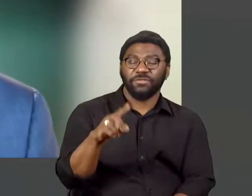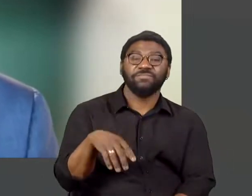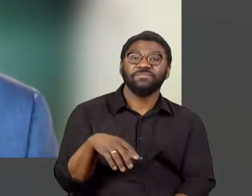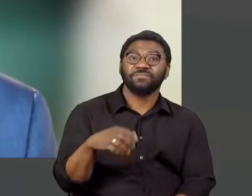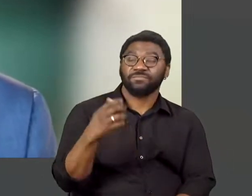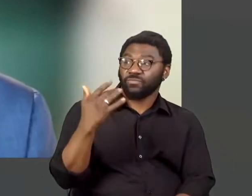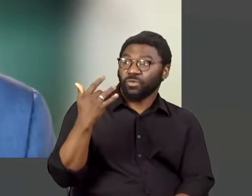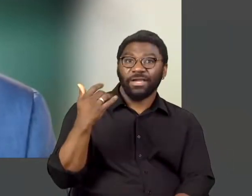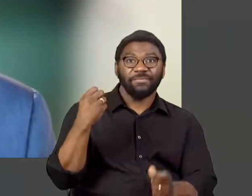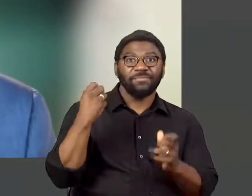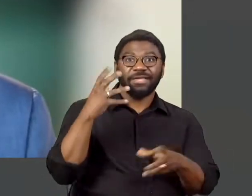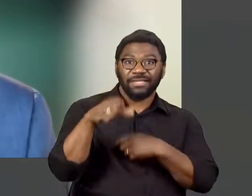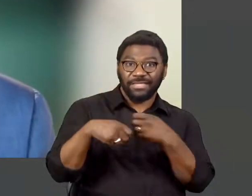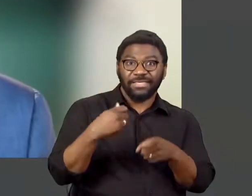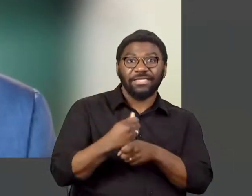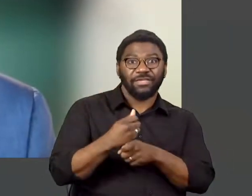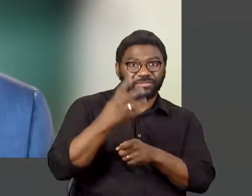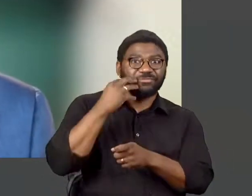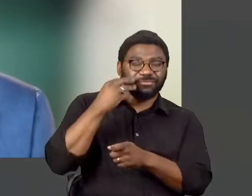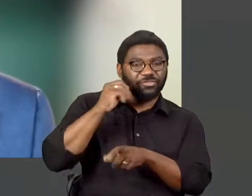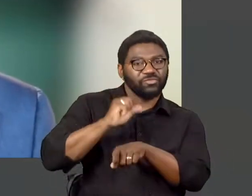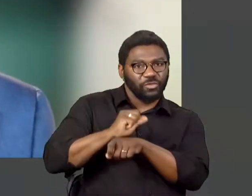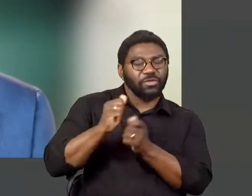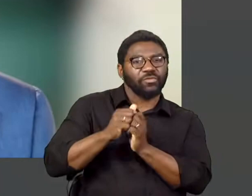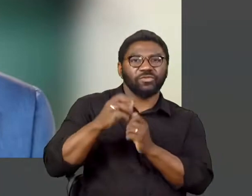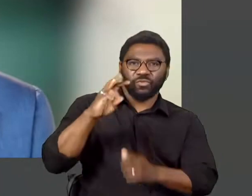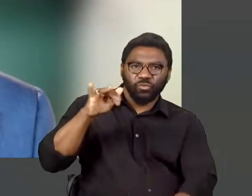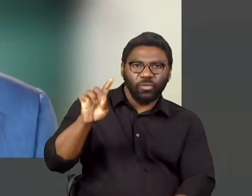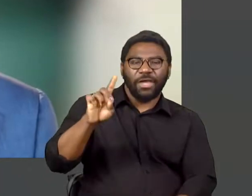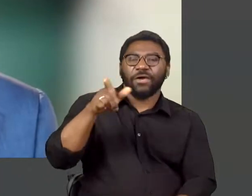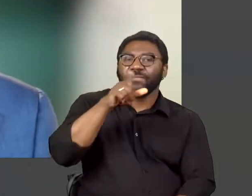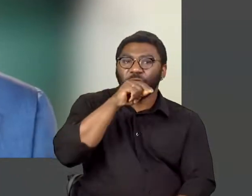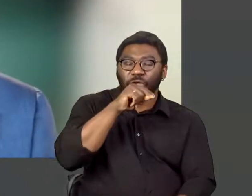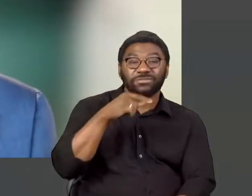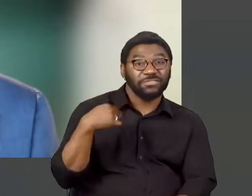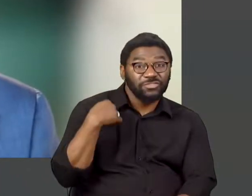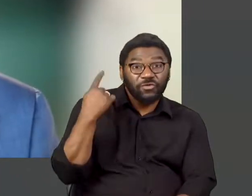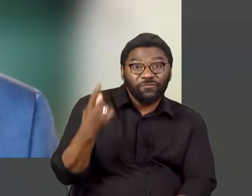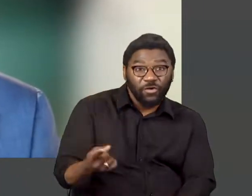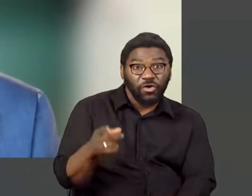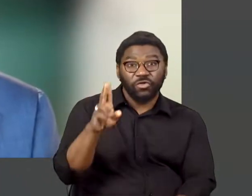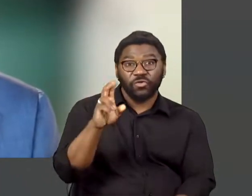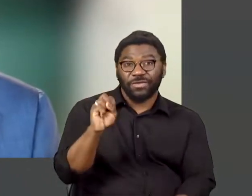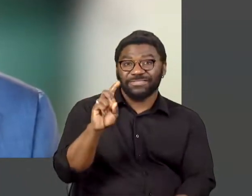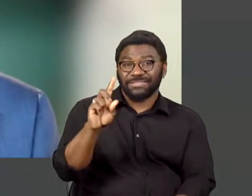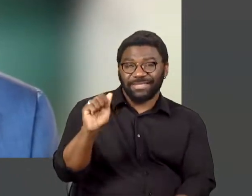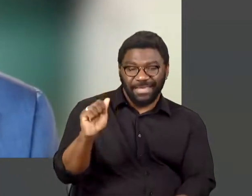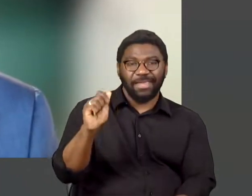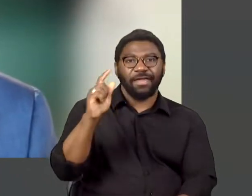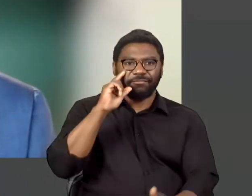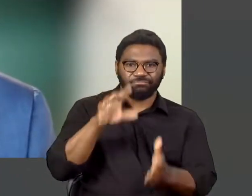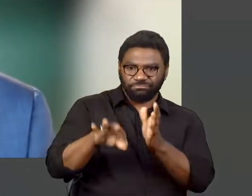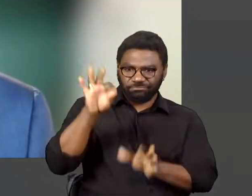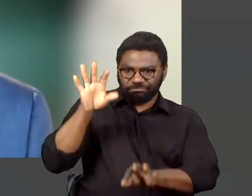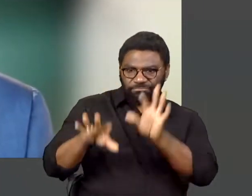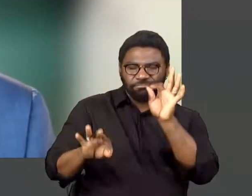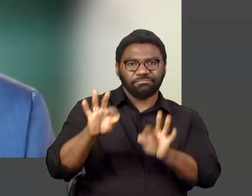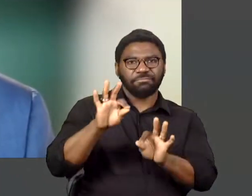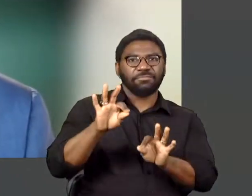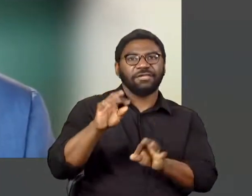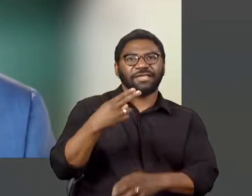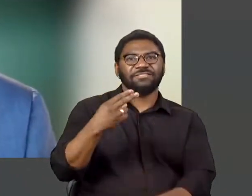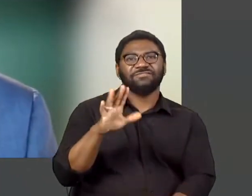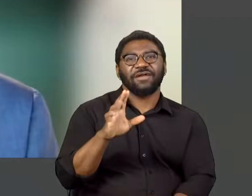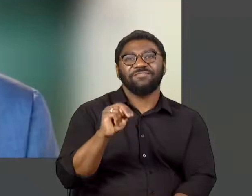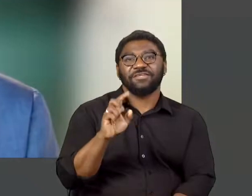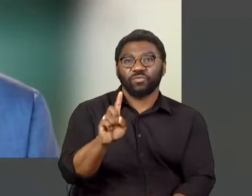disease in poultry and wild birds. So far, USDA has detected H5N1 in 49 dairy herds